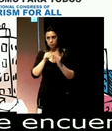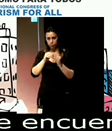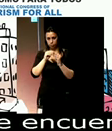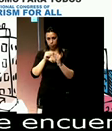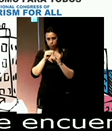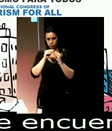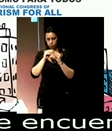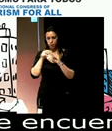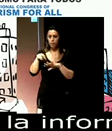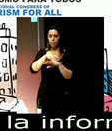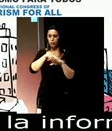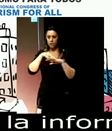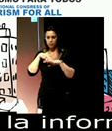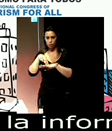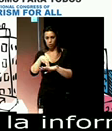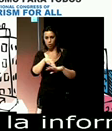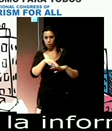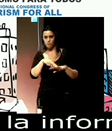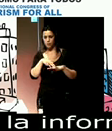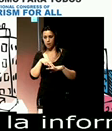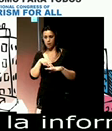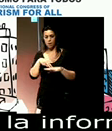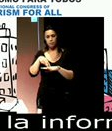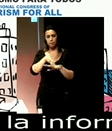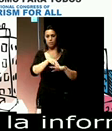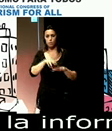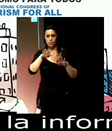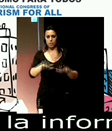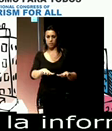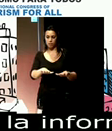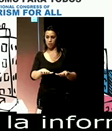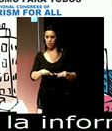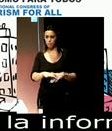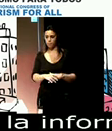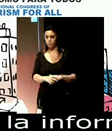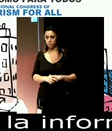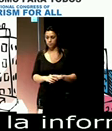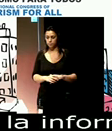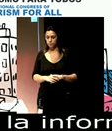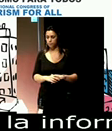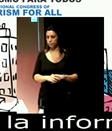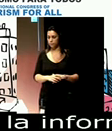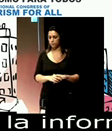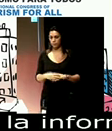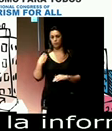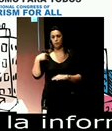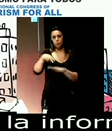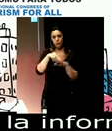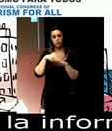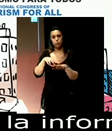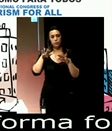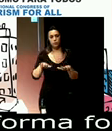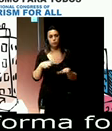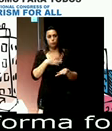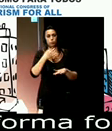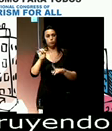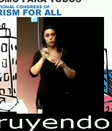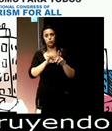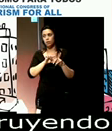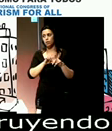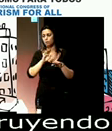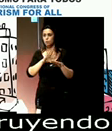you can use it on the PC as well, if it's used for a wider range, meaning as a proper content management